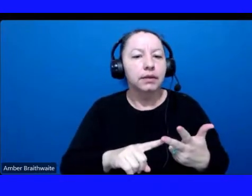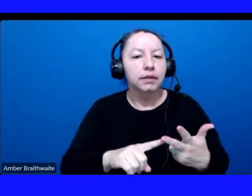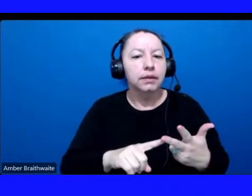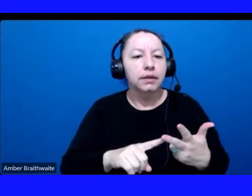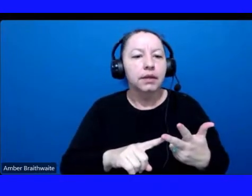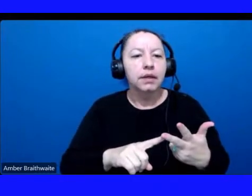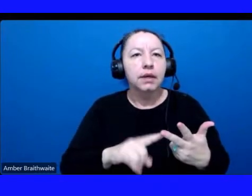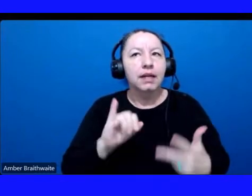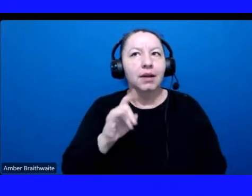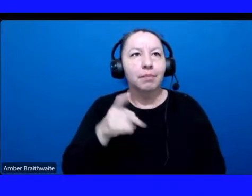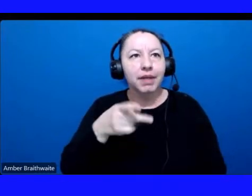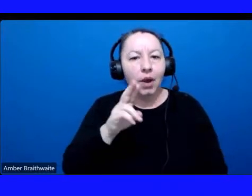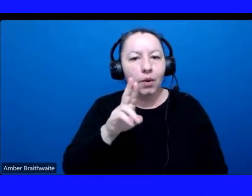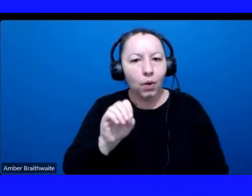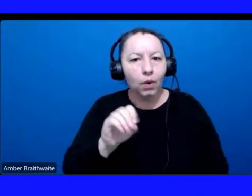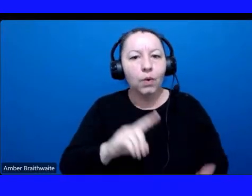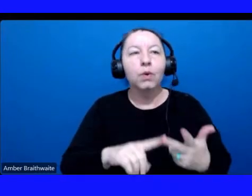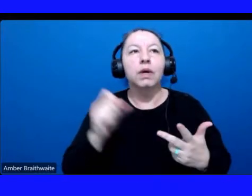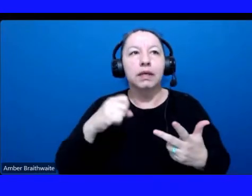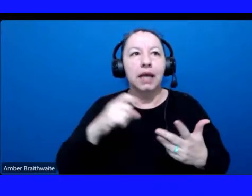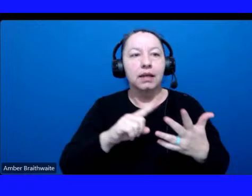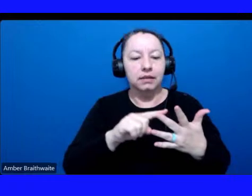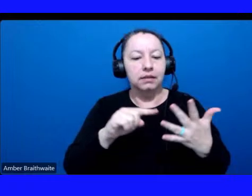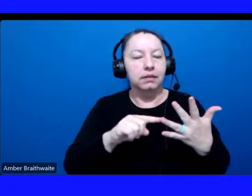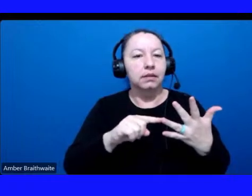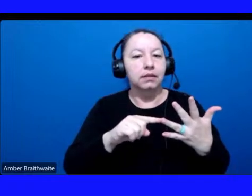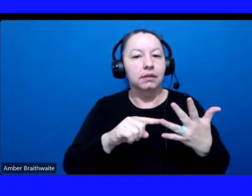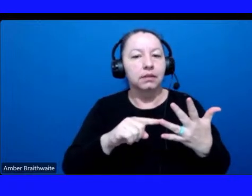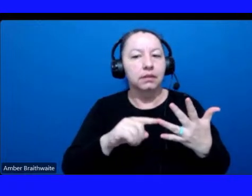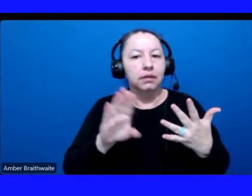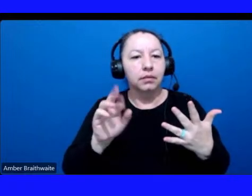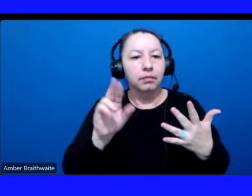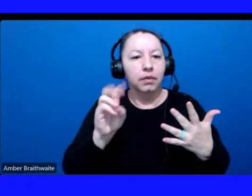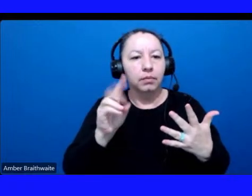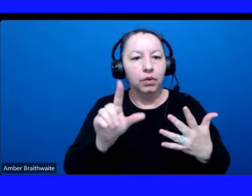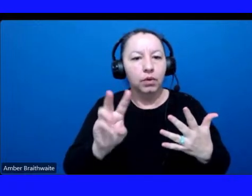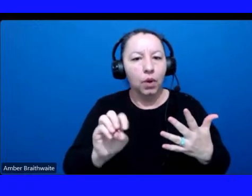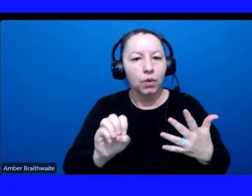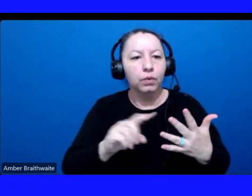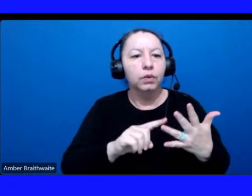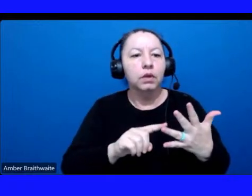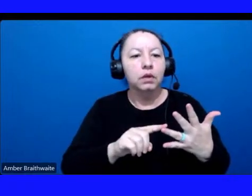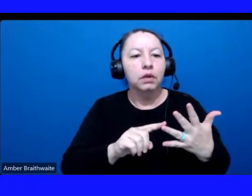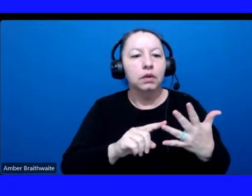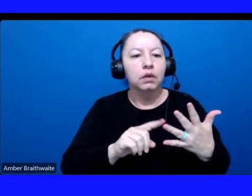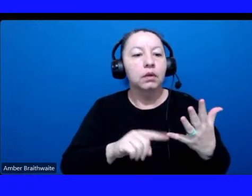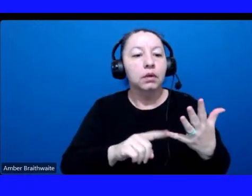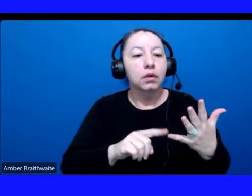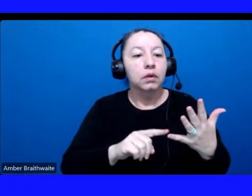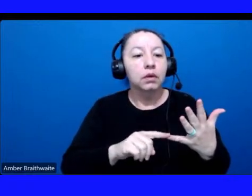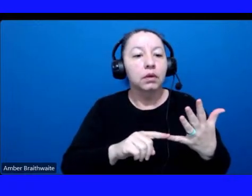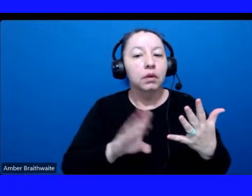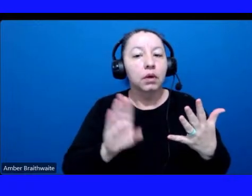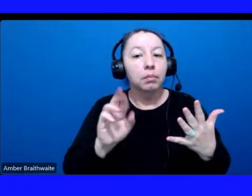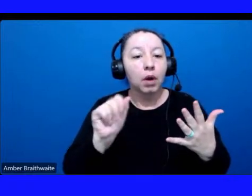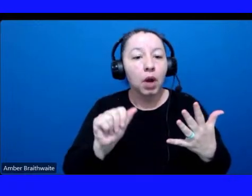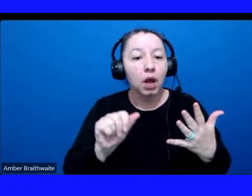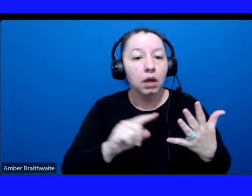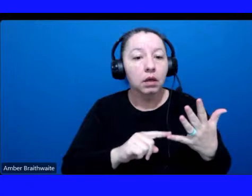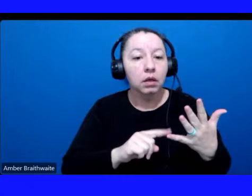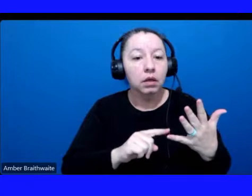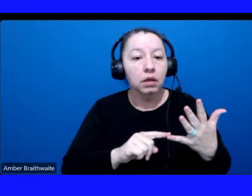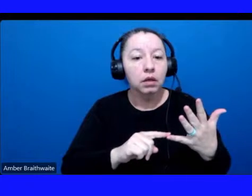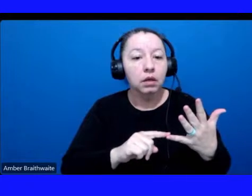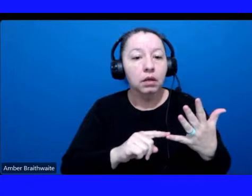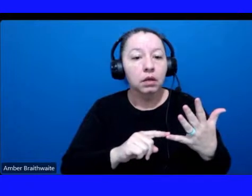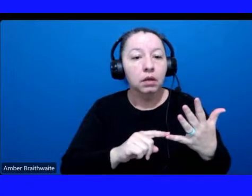pass. So thank you all. Minutes are now adopted, and our next item